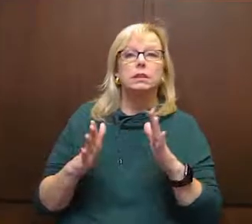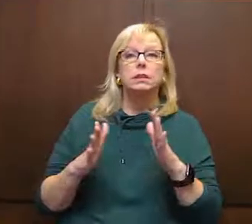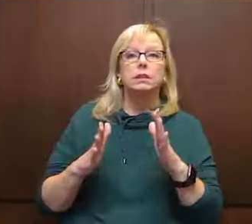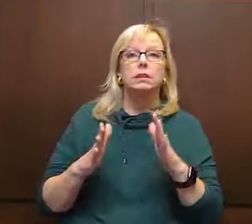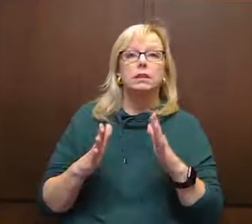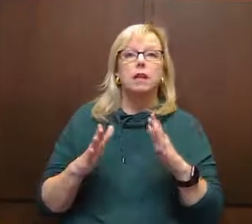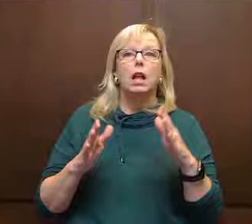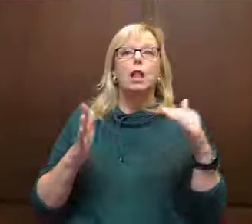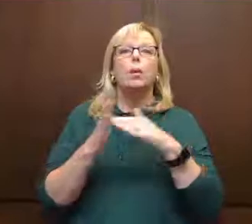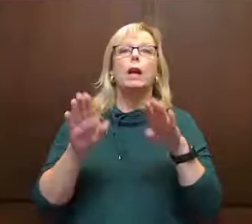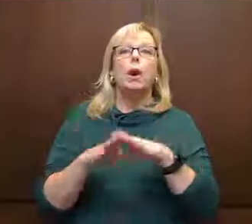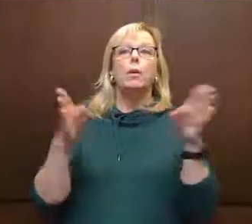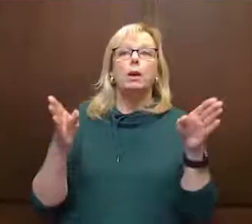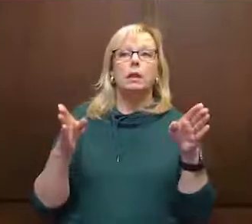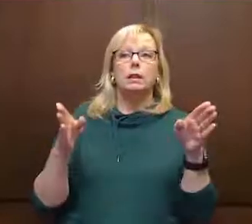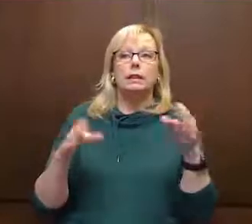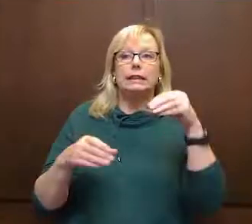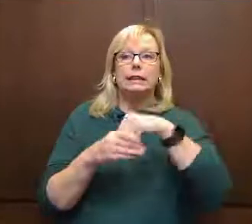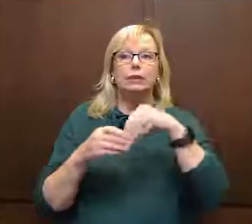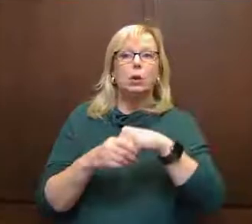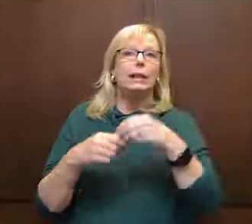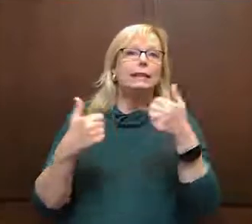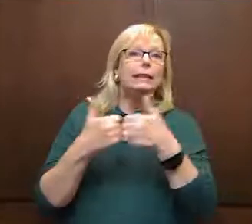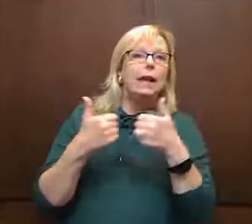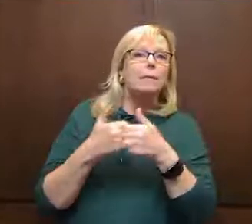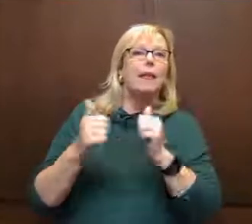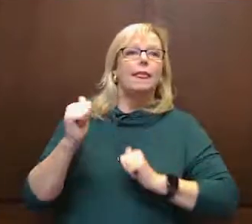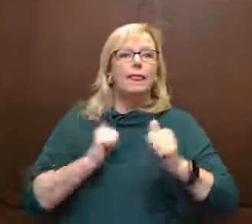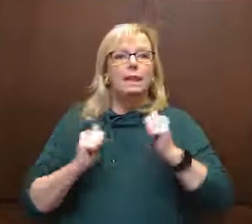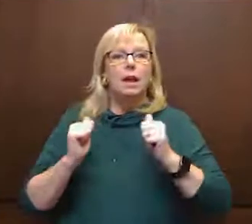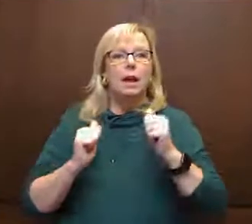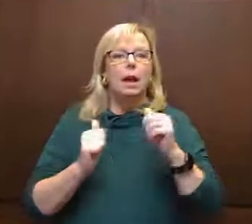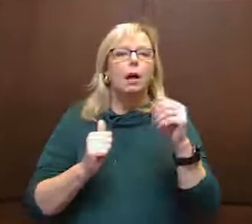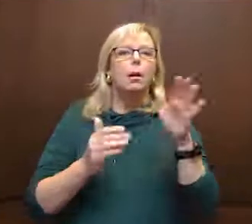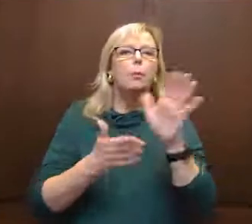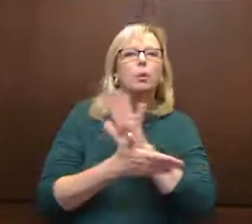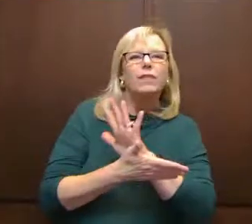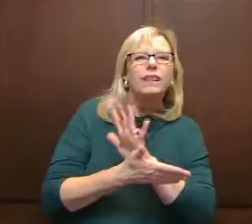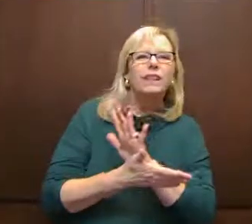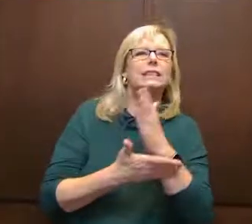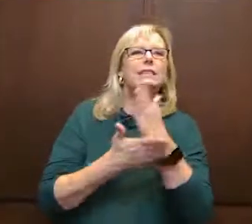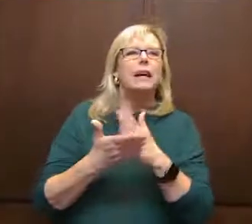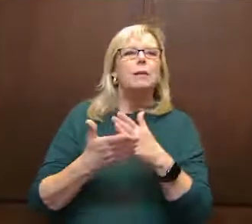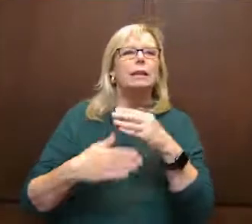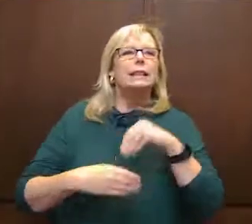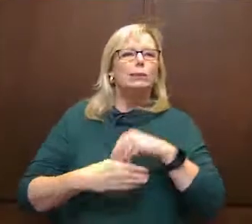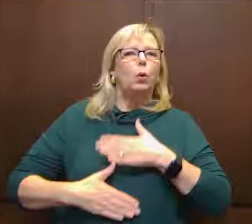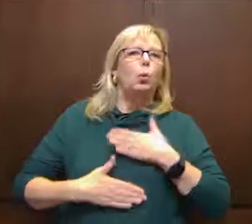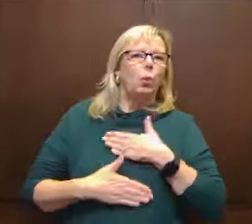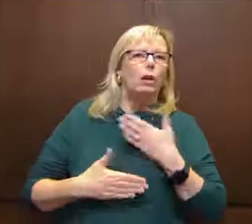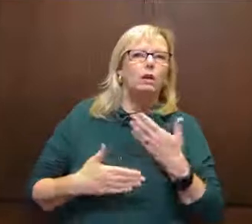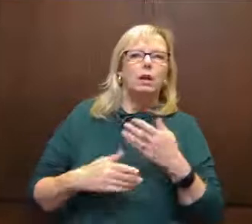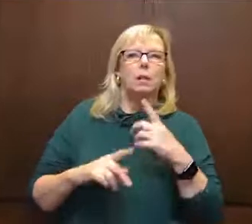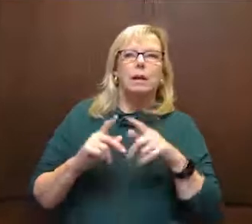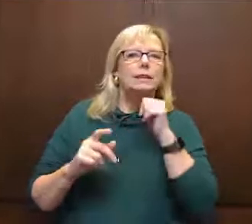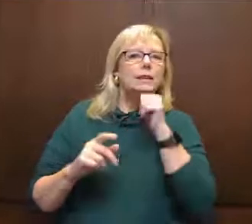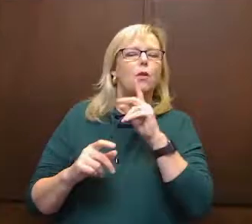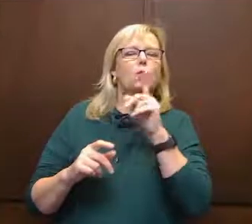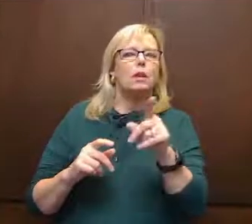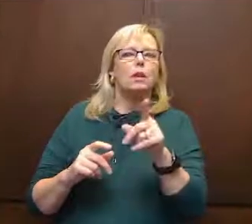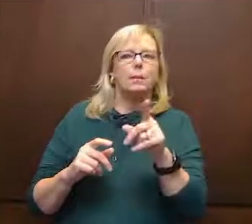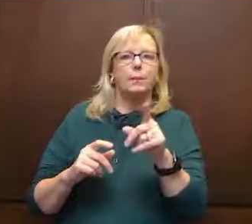the reopening of indoor gaming, of theaters, some indoor recreation, but not really